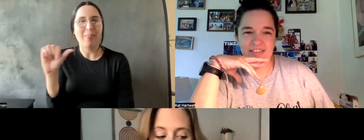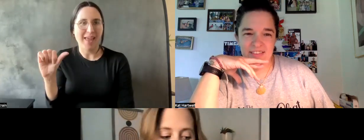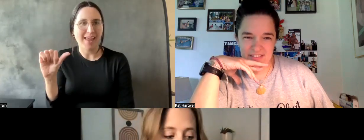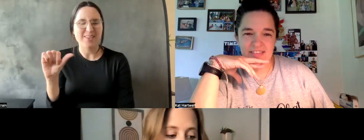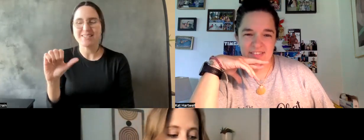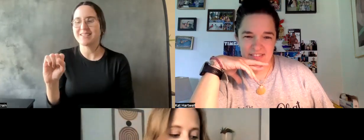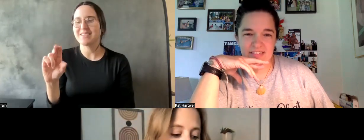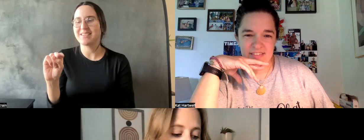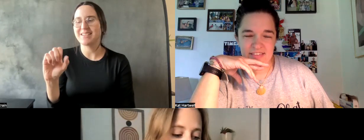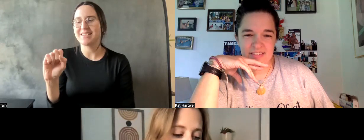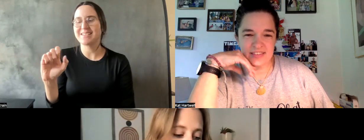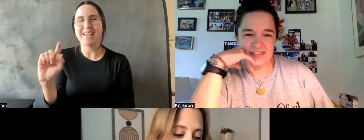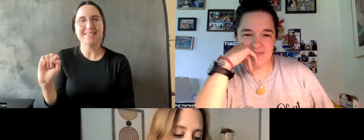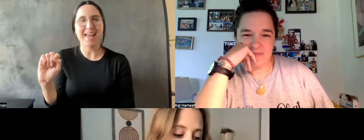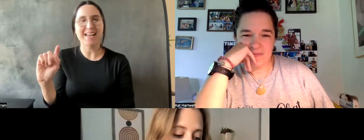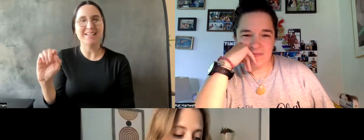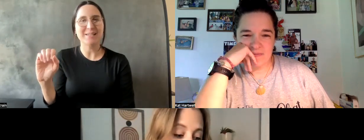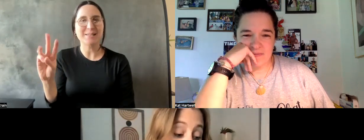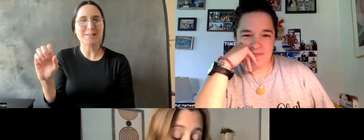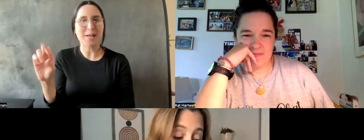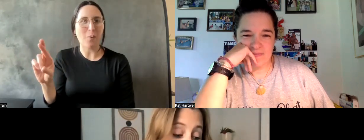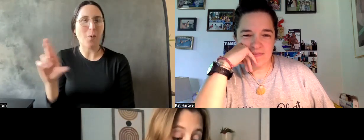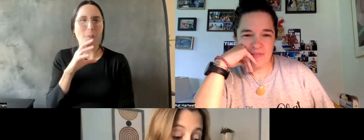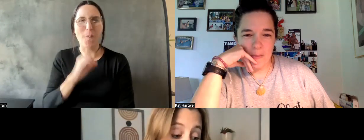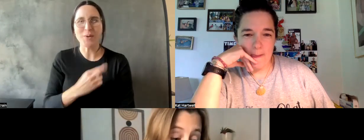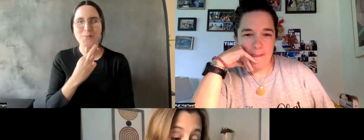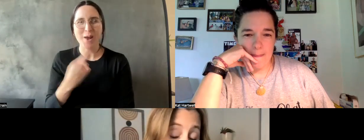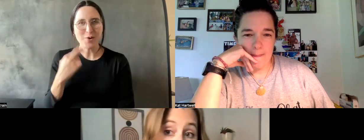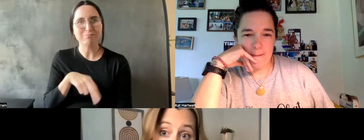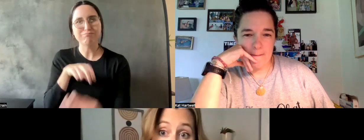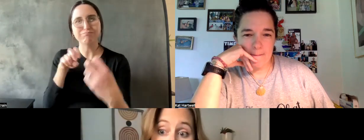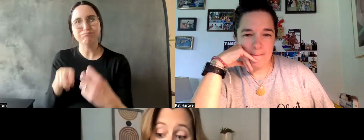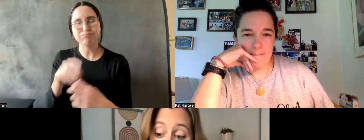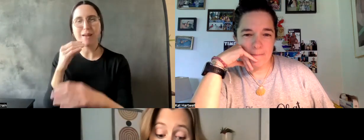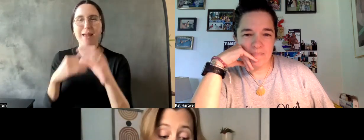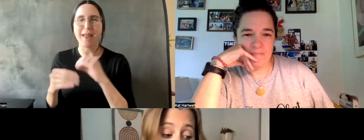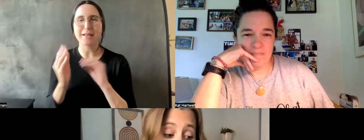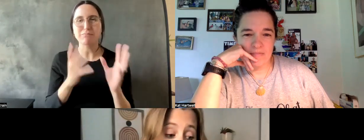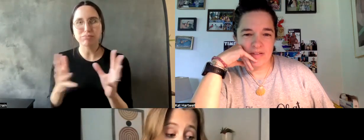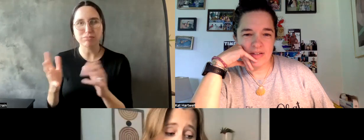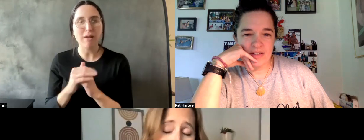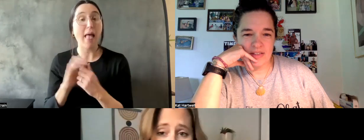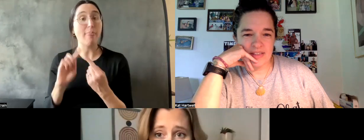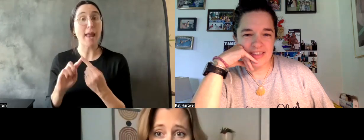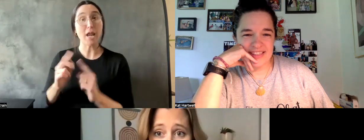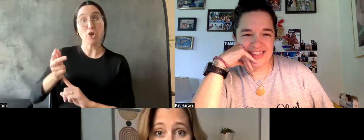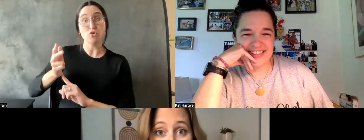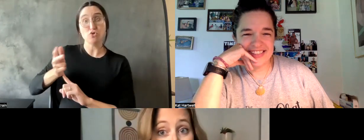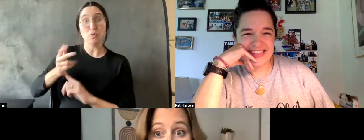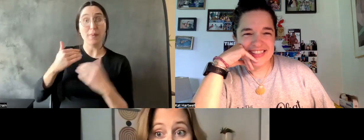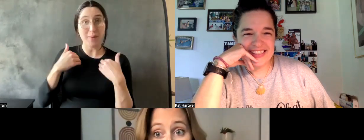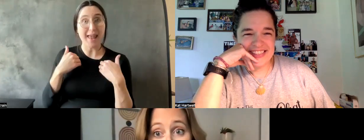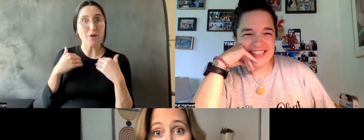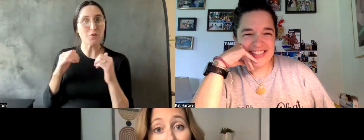was staying. And then probably the most memorable shoot was with her and going to